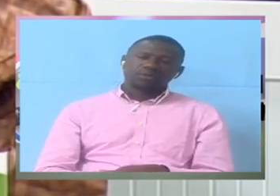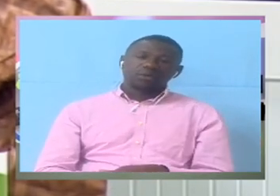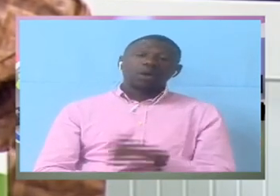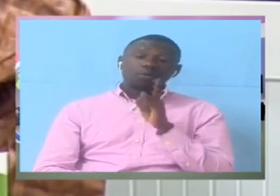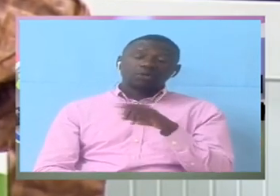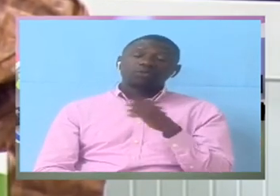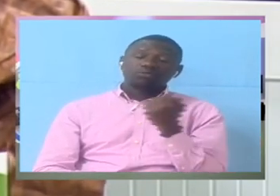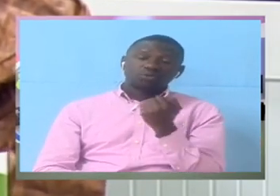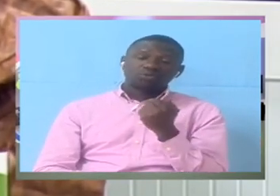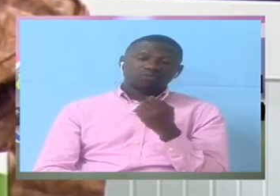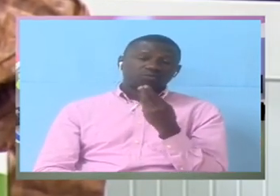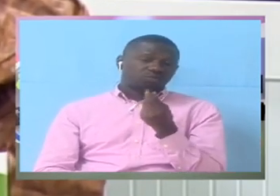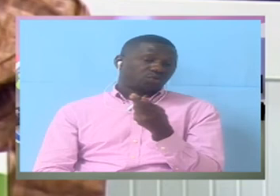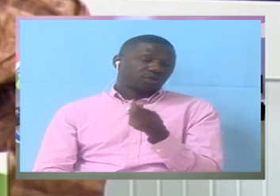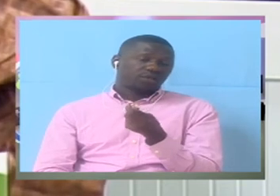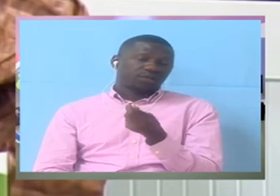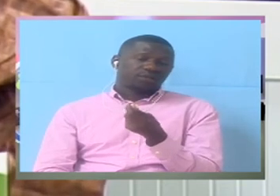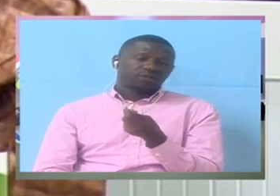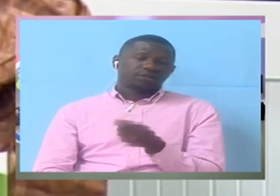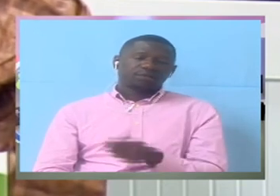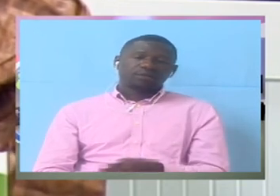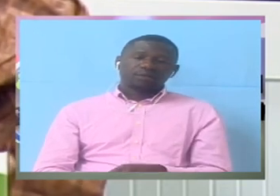it's because of money.